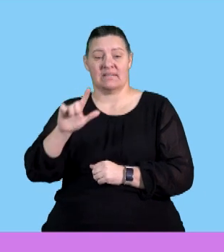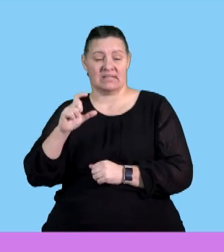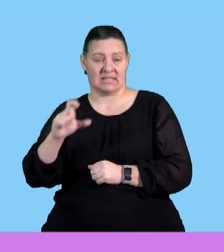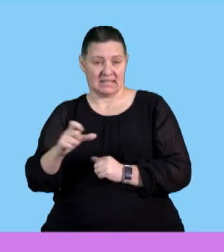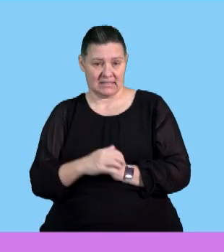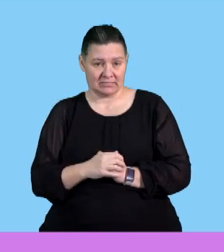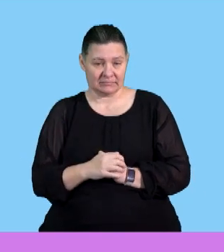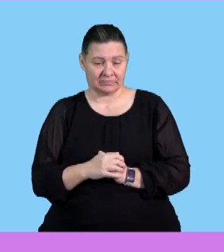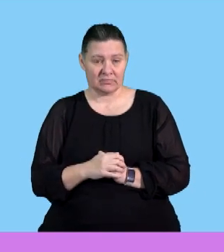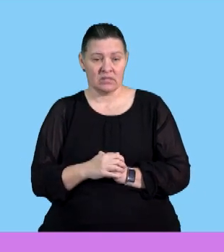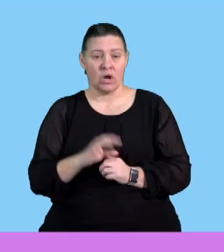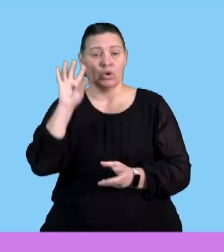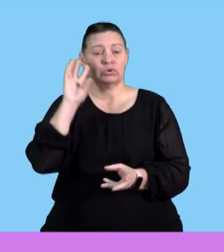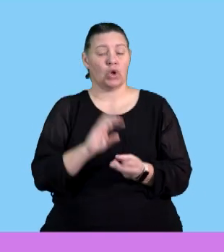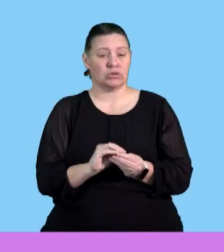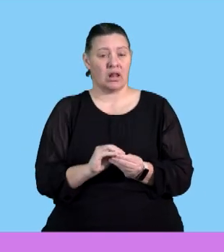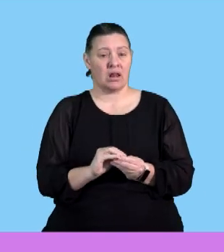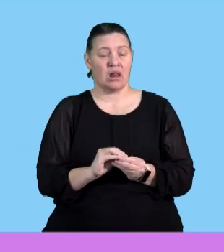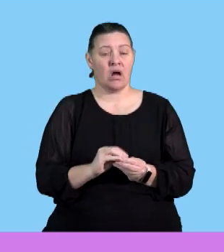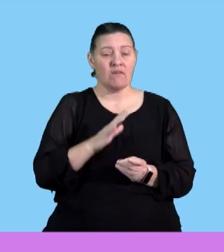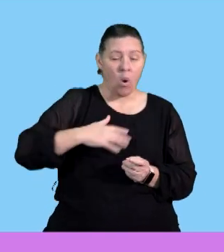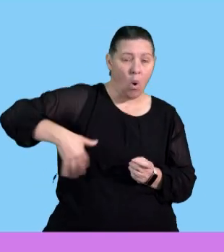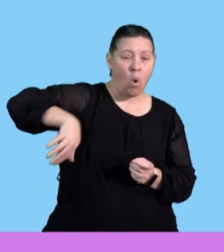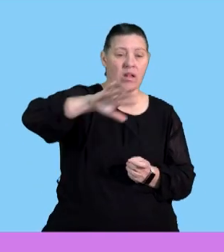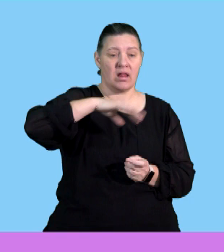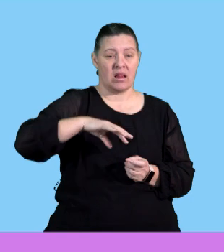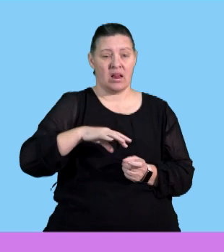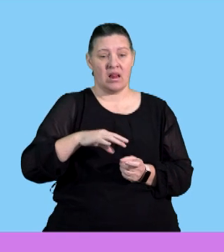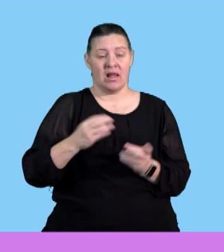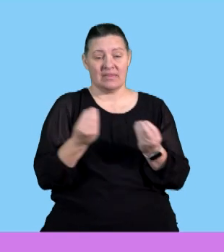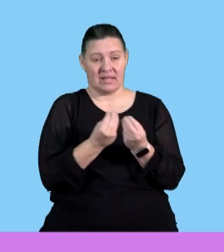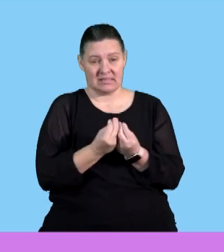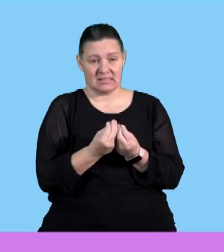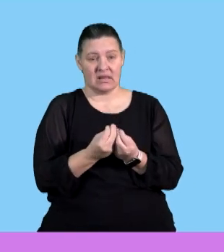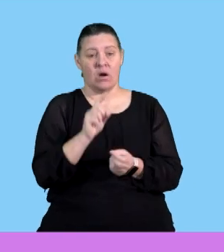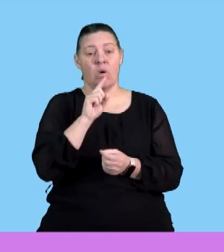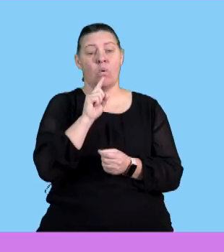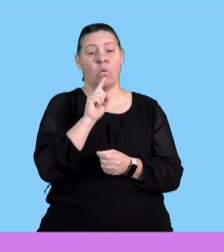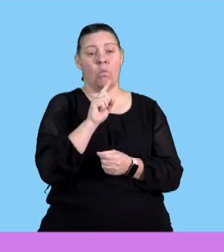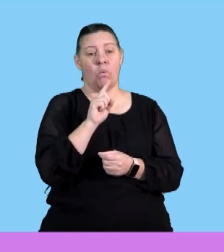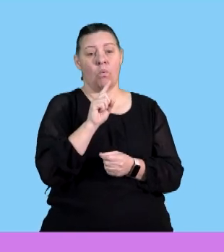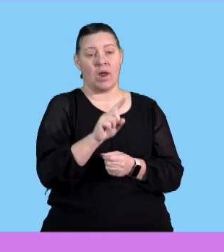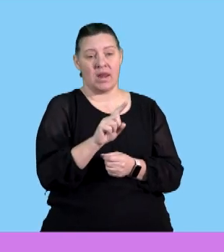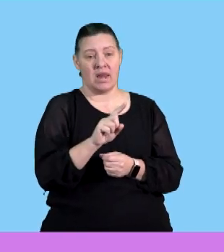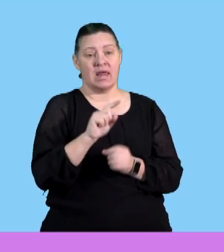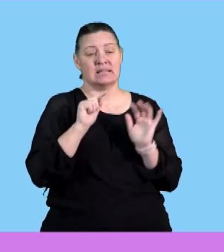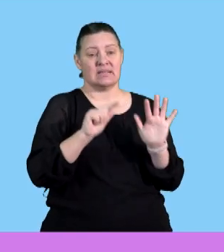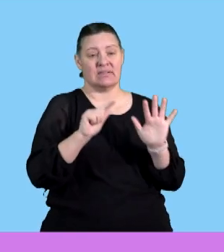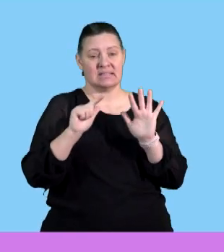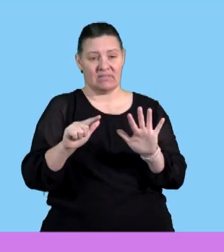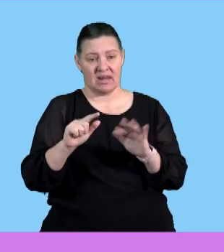144.37 cents. And the total amount of all these items, it was